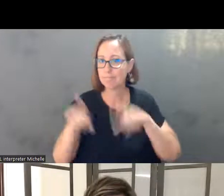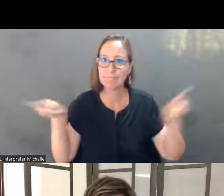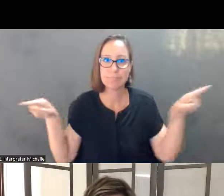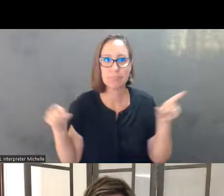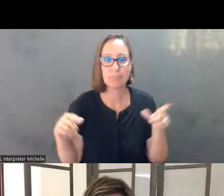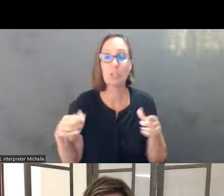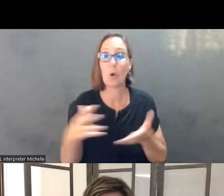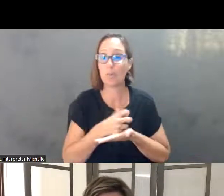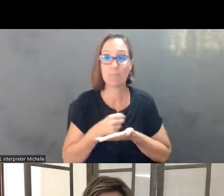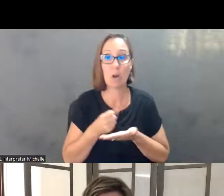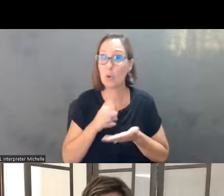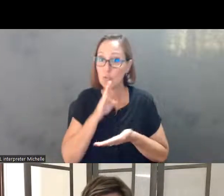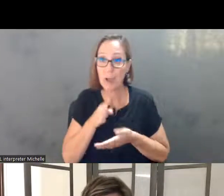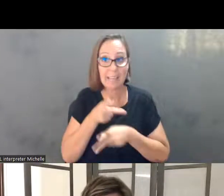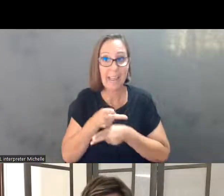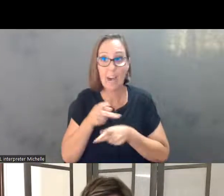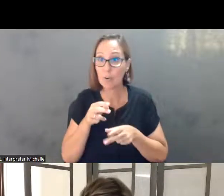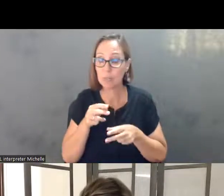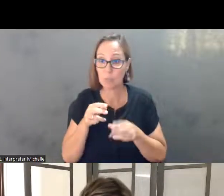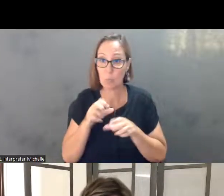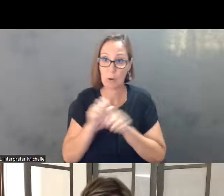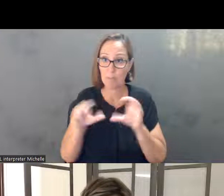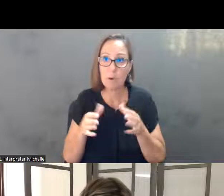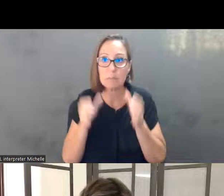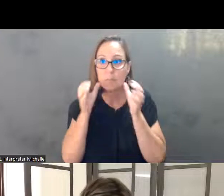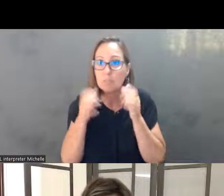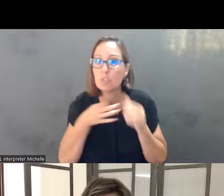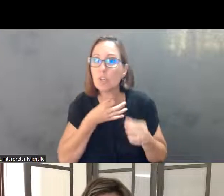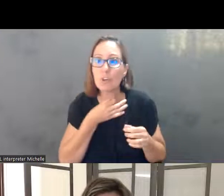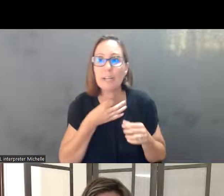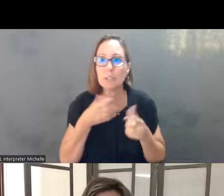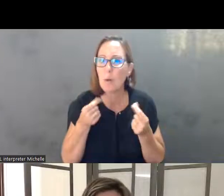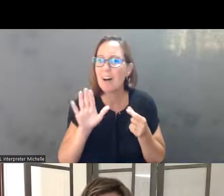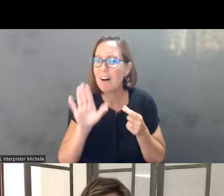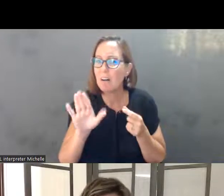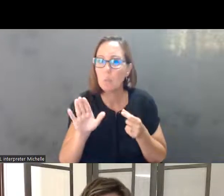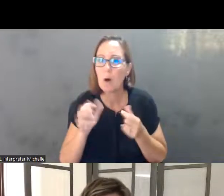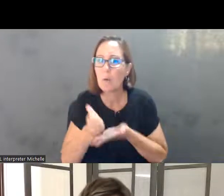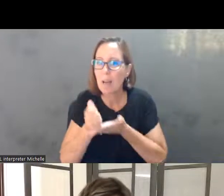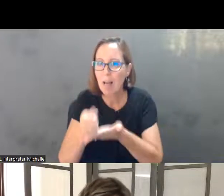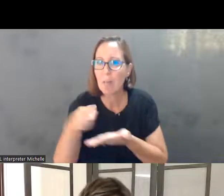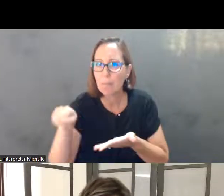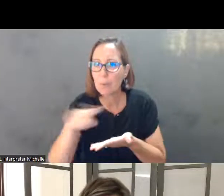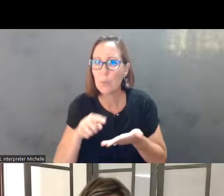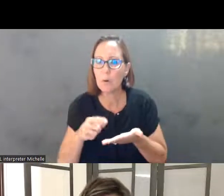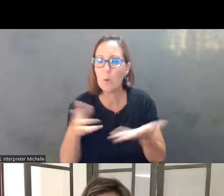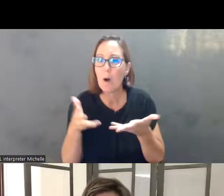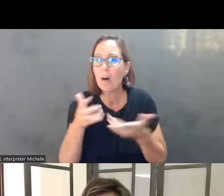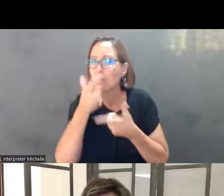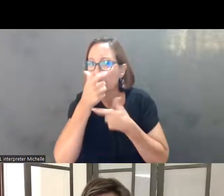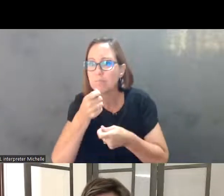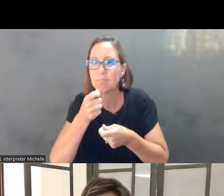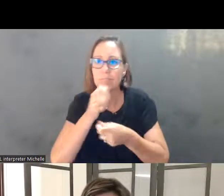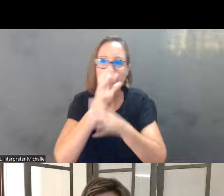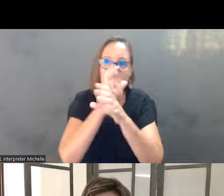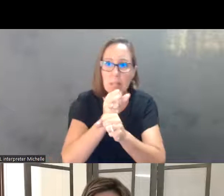direct care workforce is what would be meaningful to them? What topics are they interested in when it comes